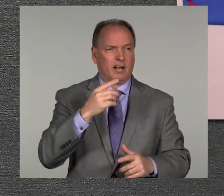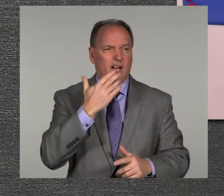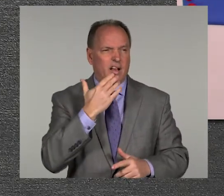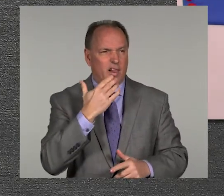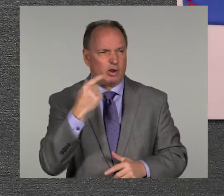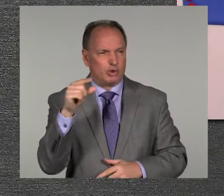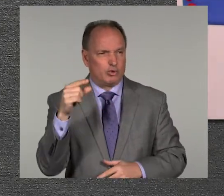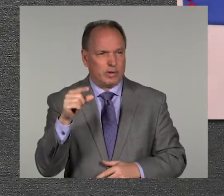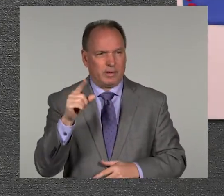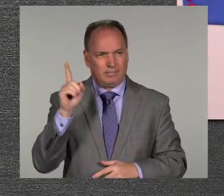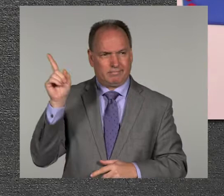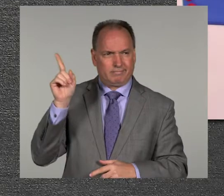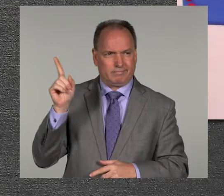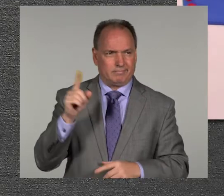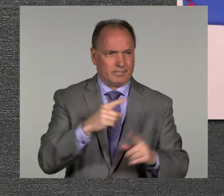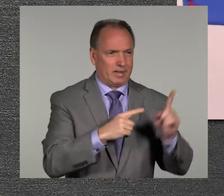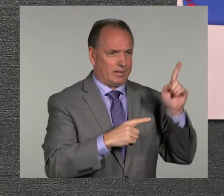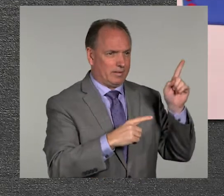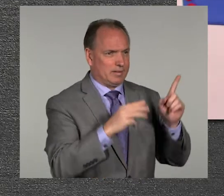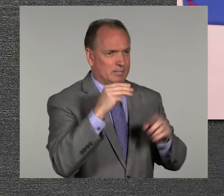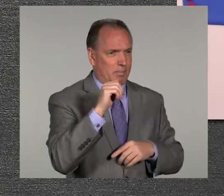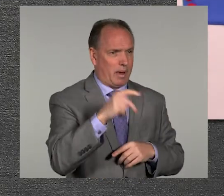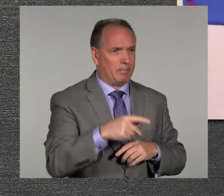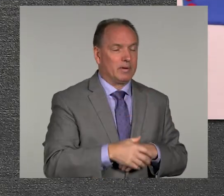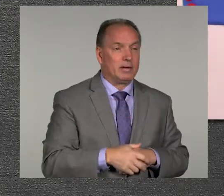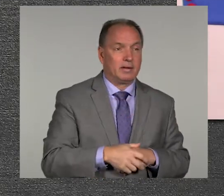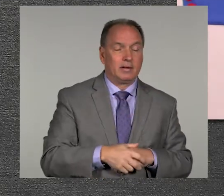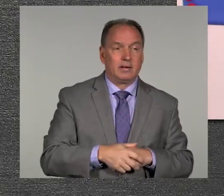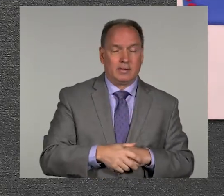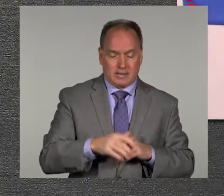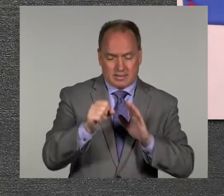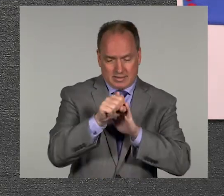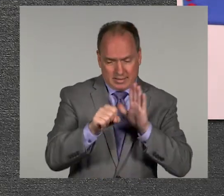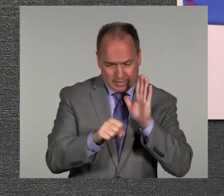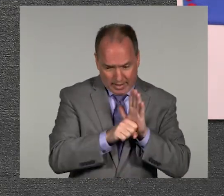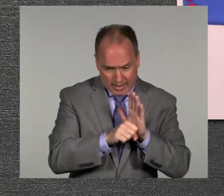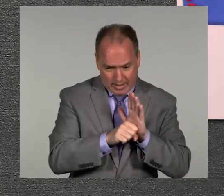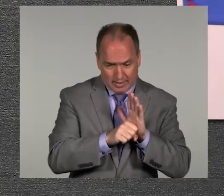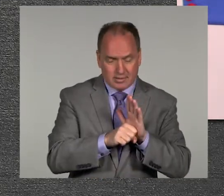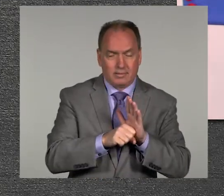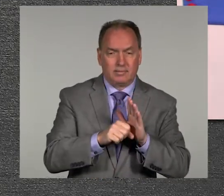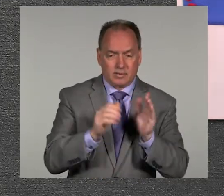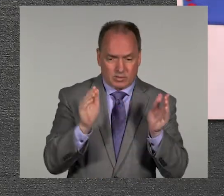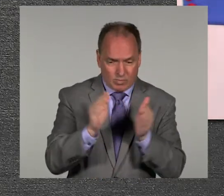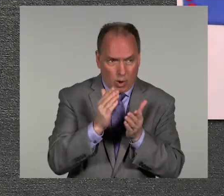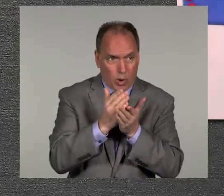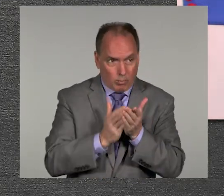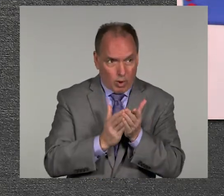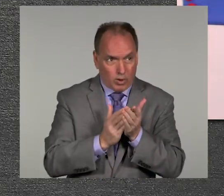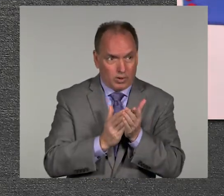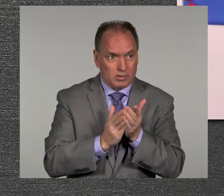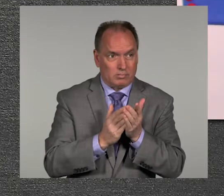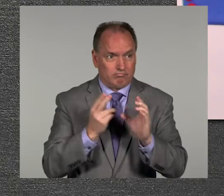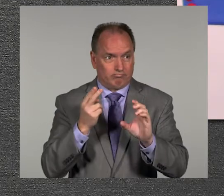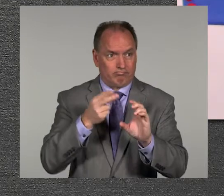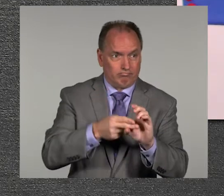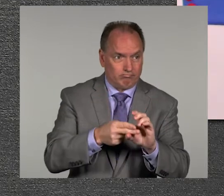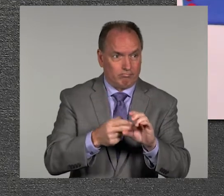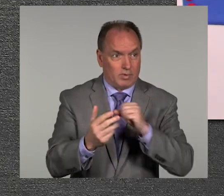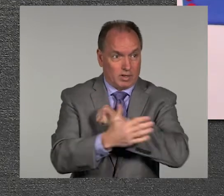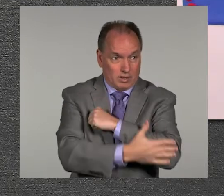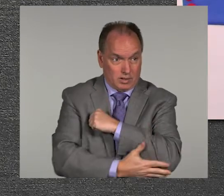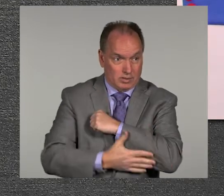green. Alrighty, so a state is a smaller part of a